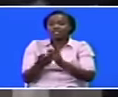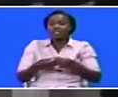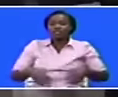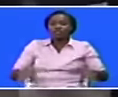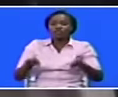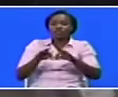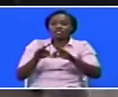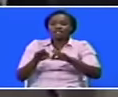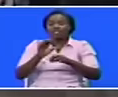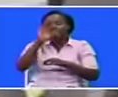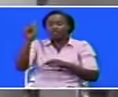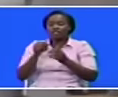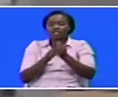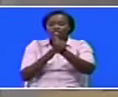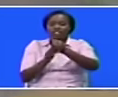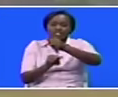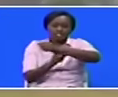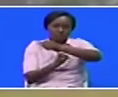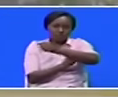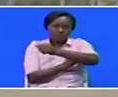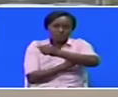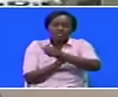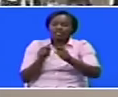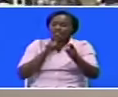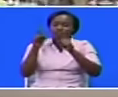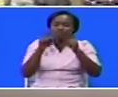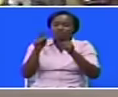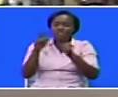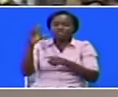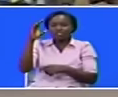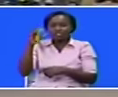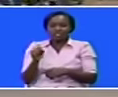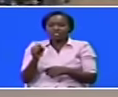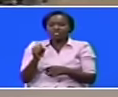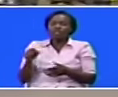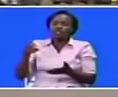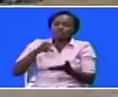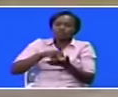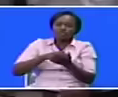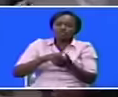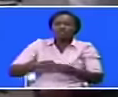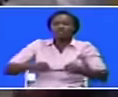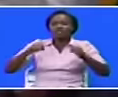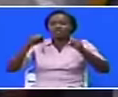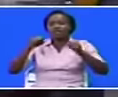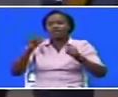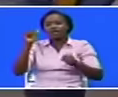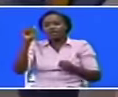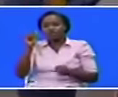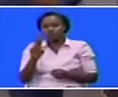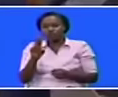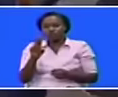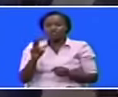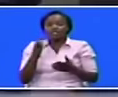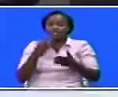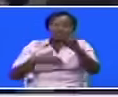support Cabinet Secretary for Foreign Affairs, Ambassador Amina Mohamed, for the post of chairperson of the African Union Commission. The university was